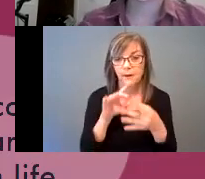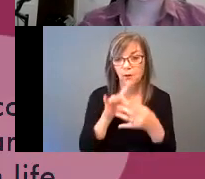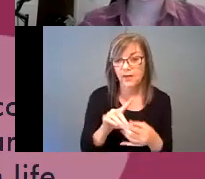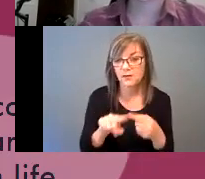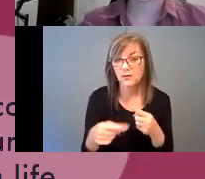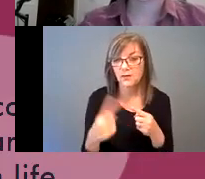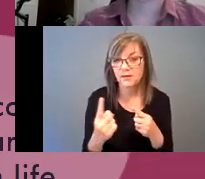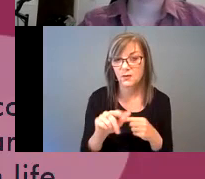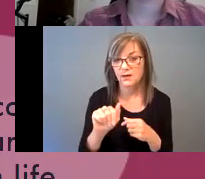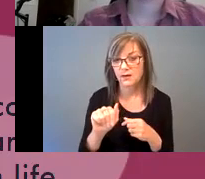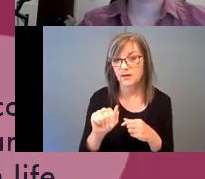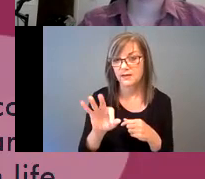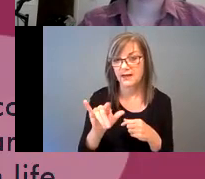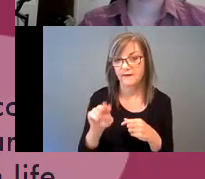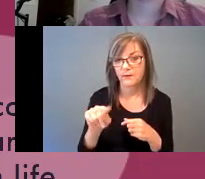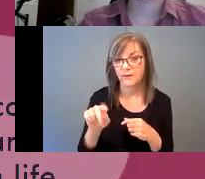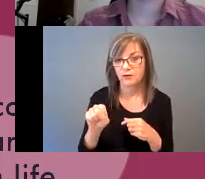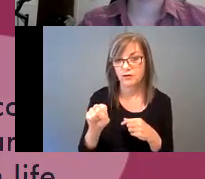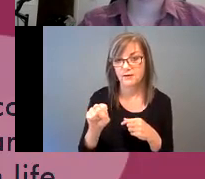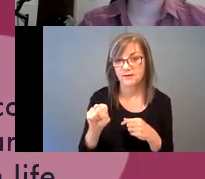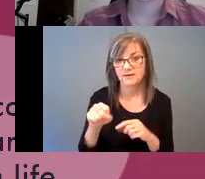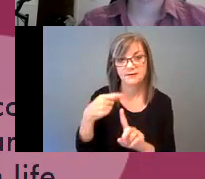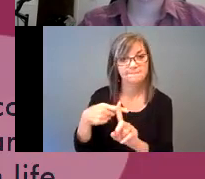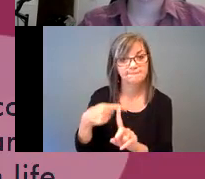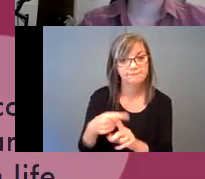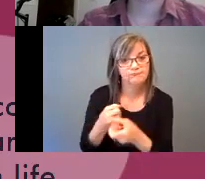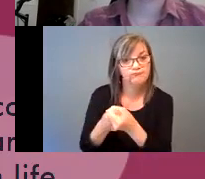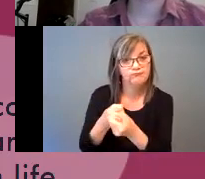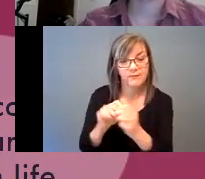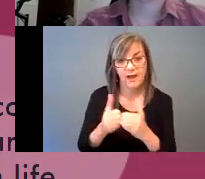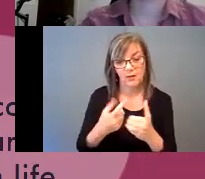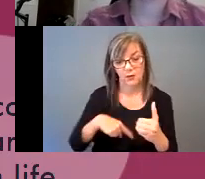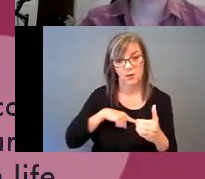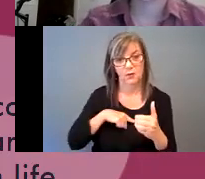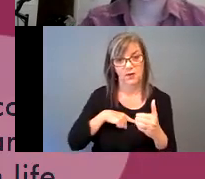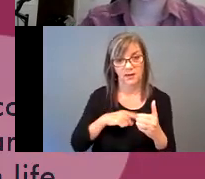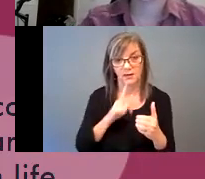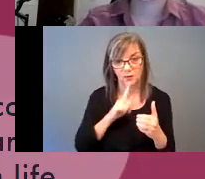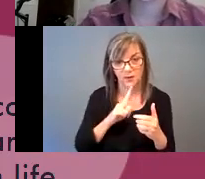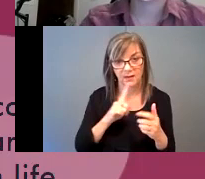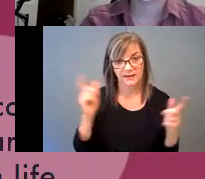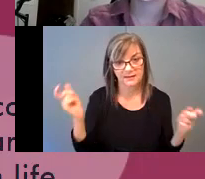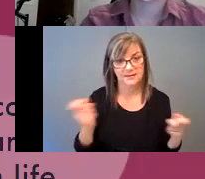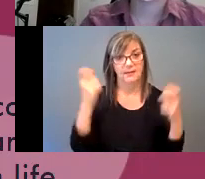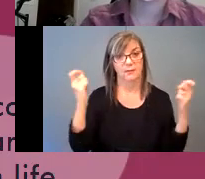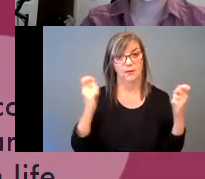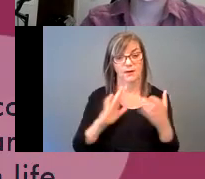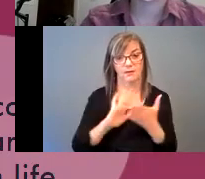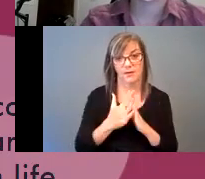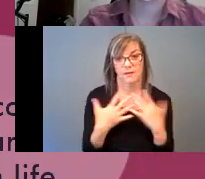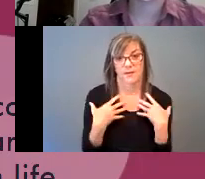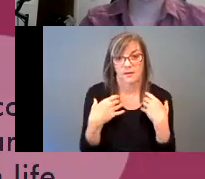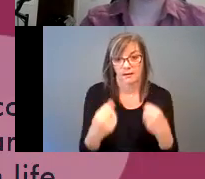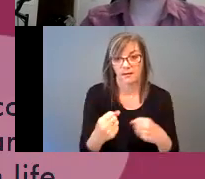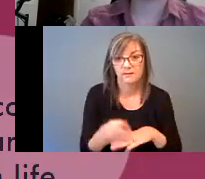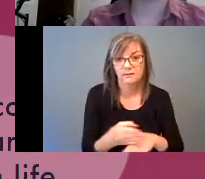can celebrate healing. And so this is from the Vital Cycles Toolkit. So the source link is at